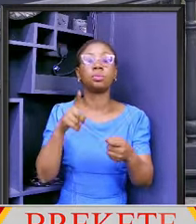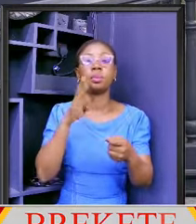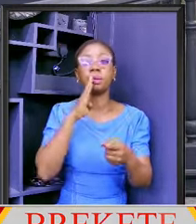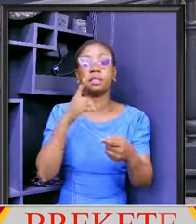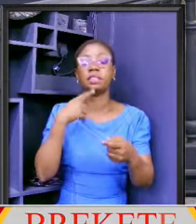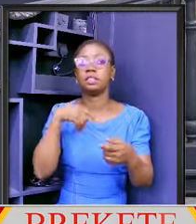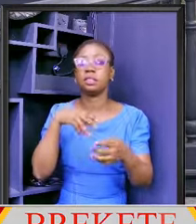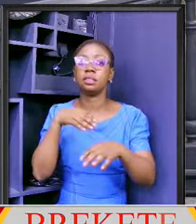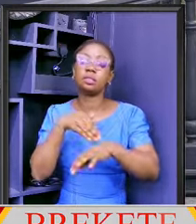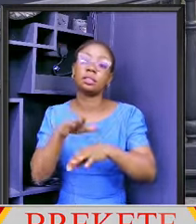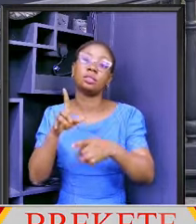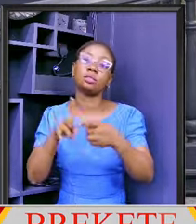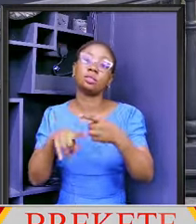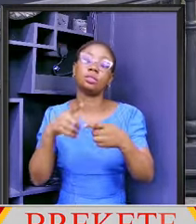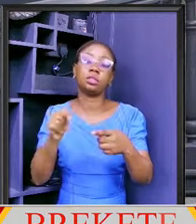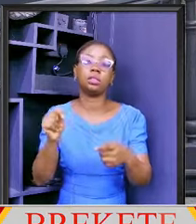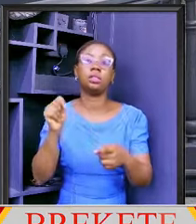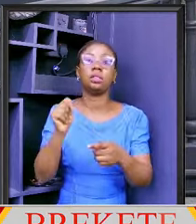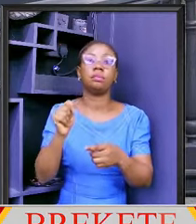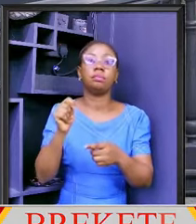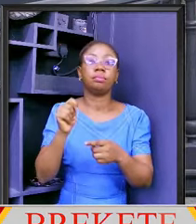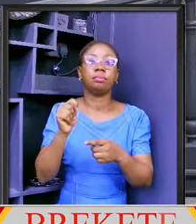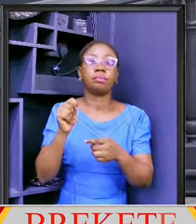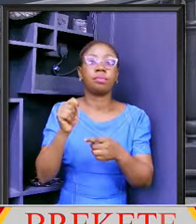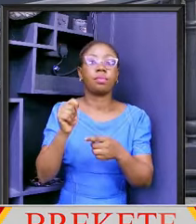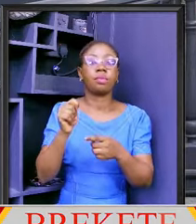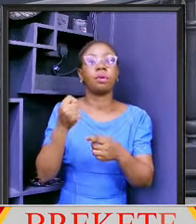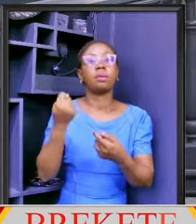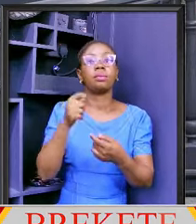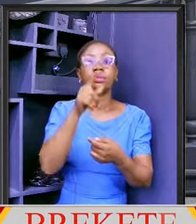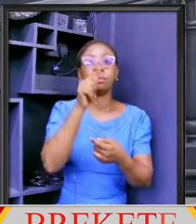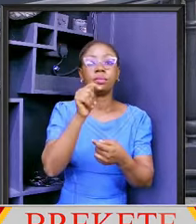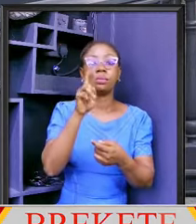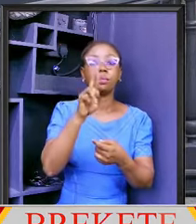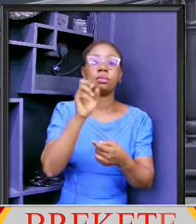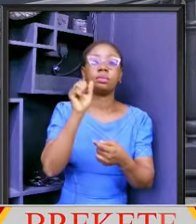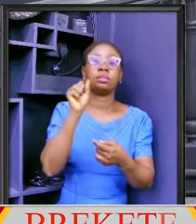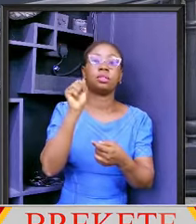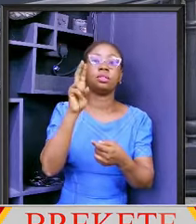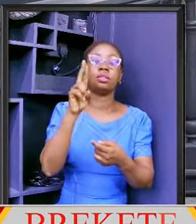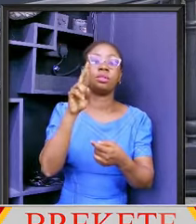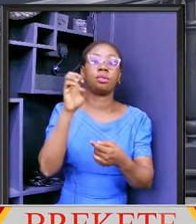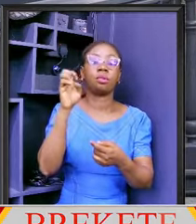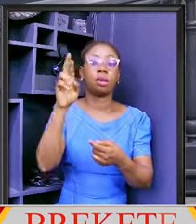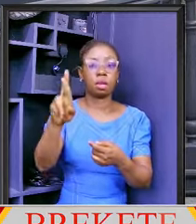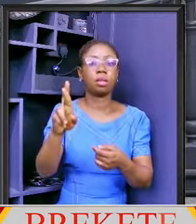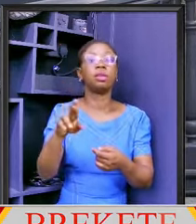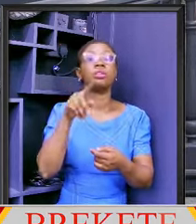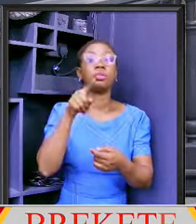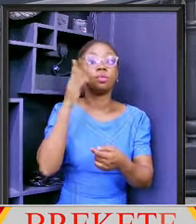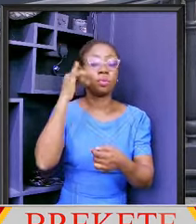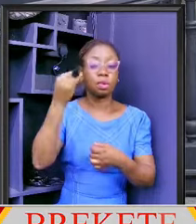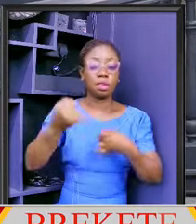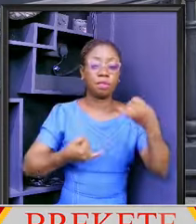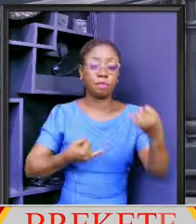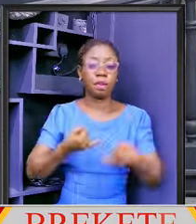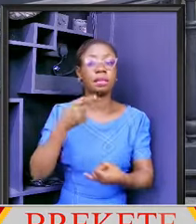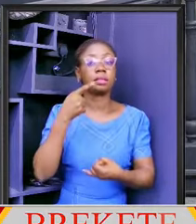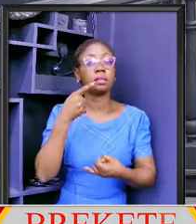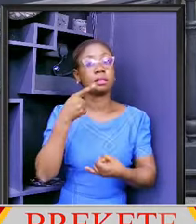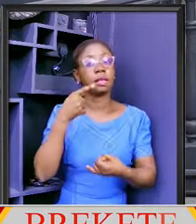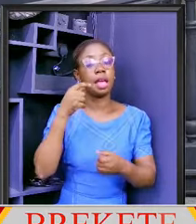24 hours after every sale. My ordinary president, you invite everybody here by the grace of God. Mm-hmm. And then you ask the